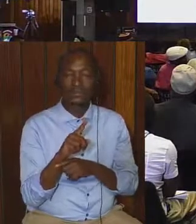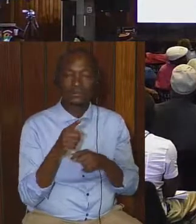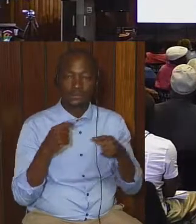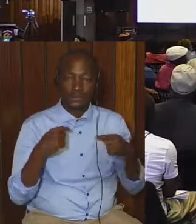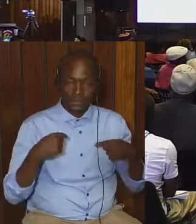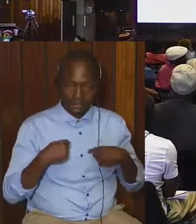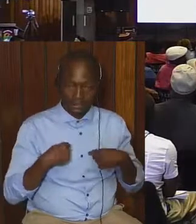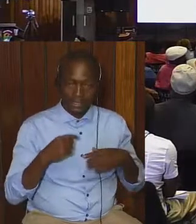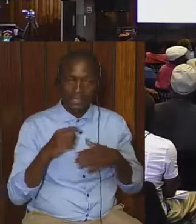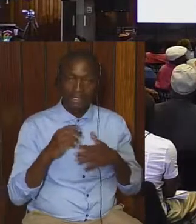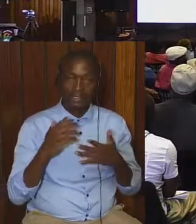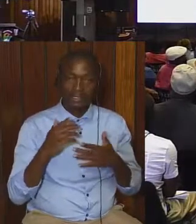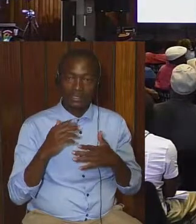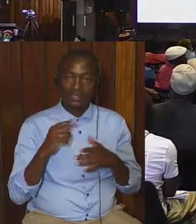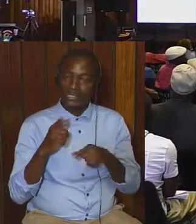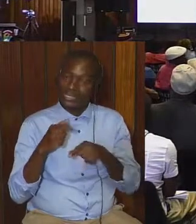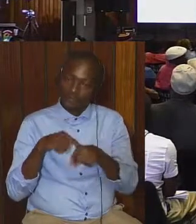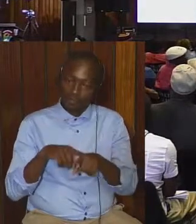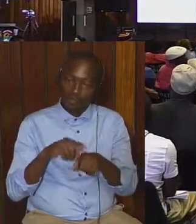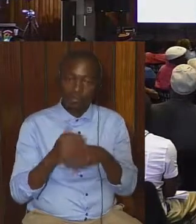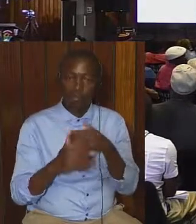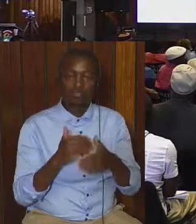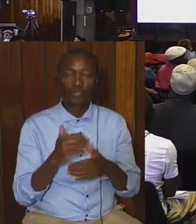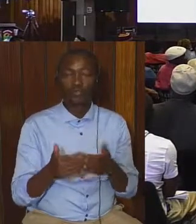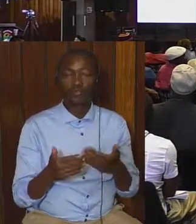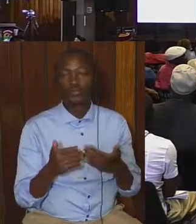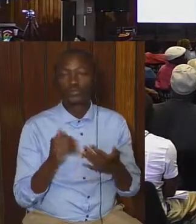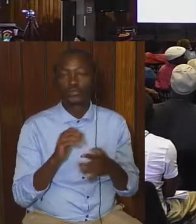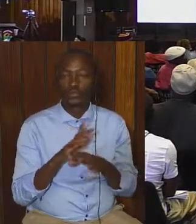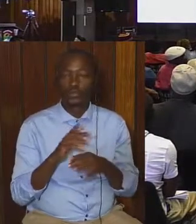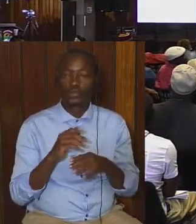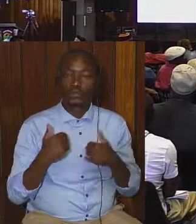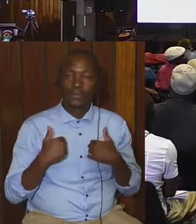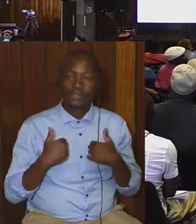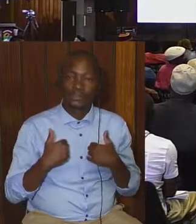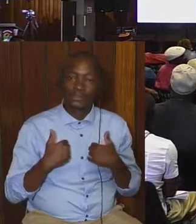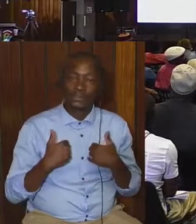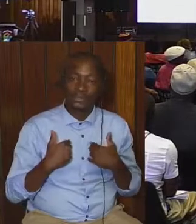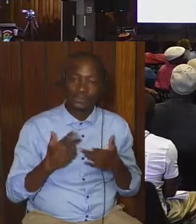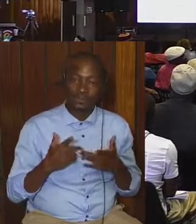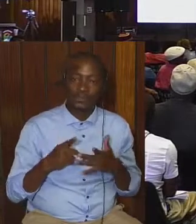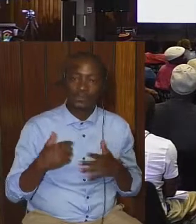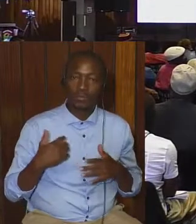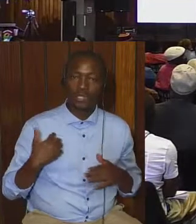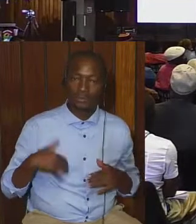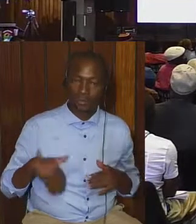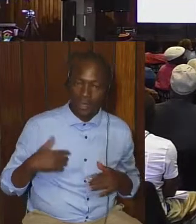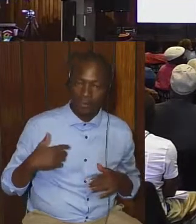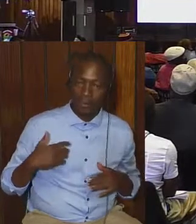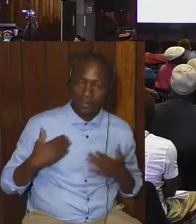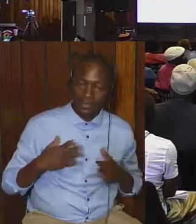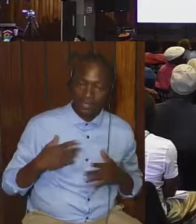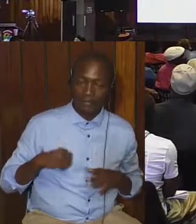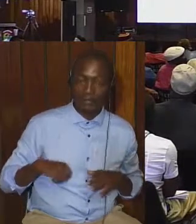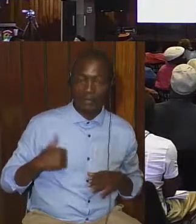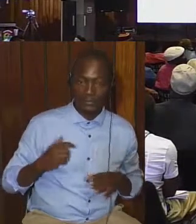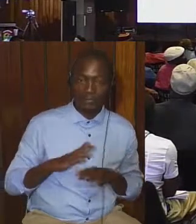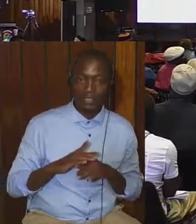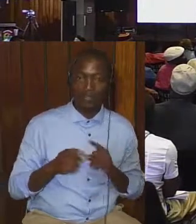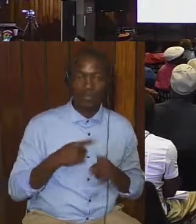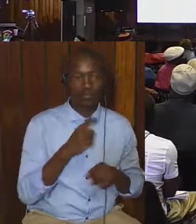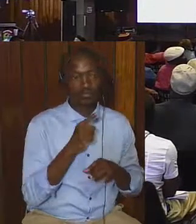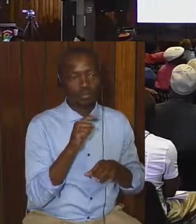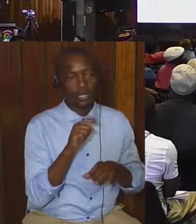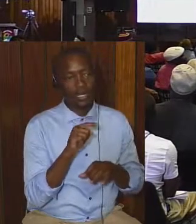Thina sifola iprotocol. Silandela iprotocol fuze siqale umasipalati size kini from the sisuke kini